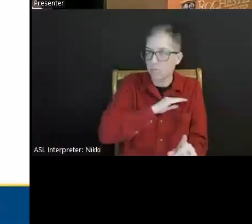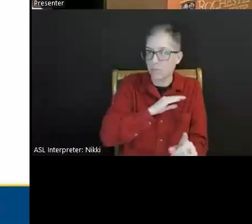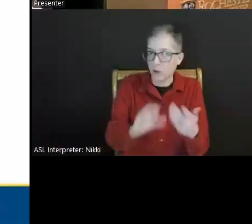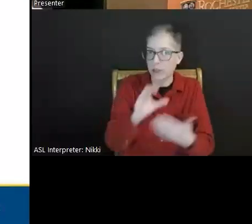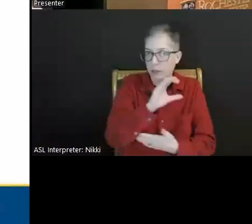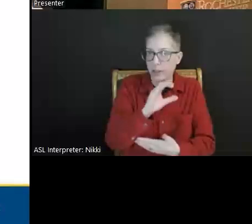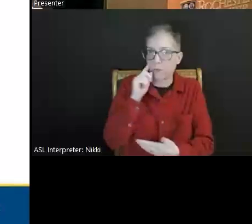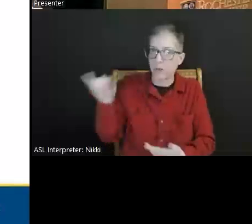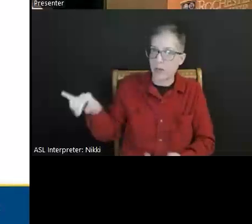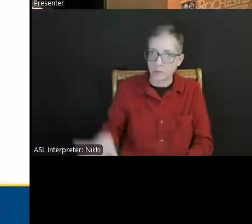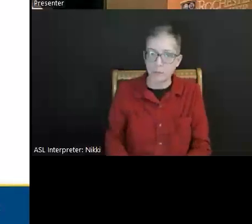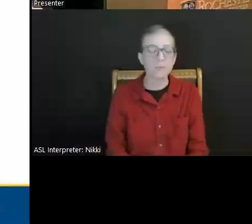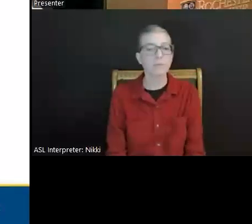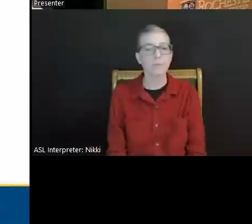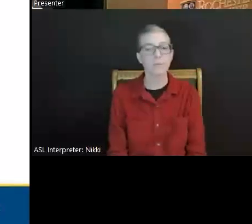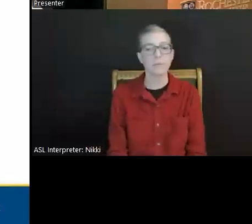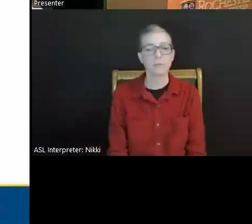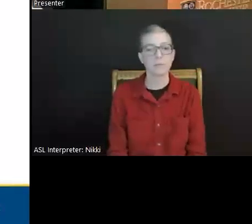team.